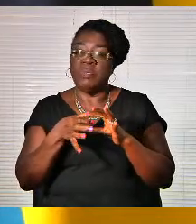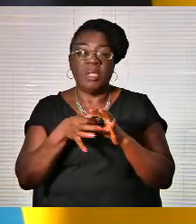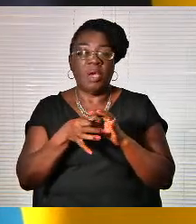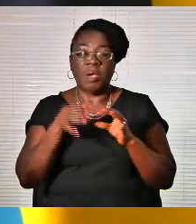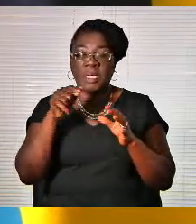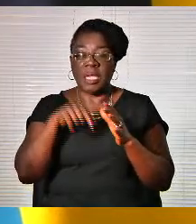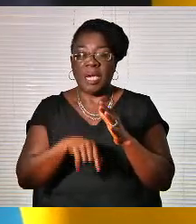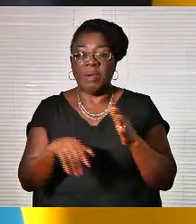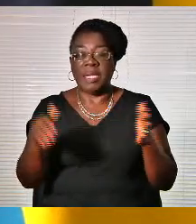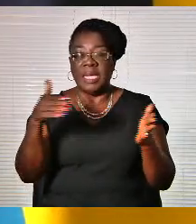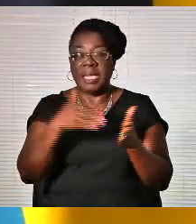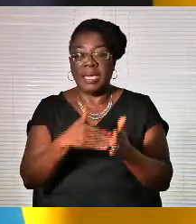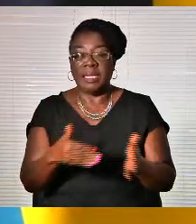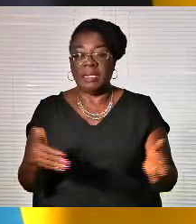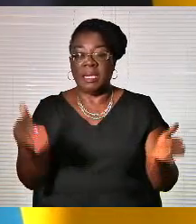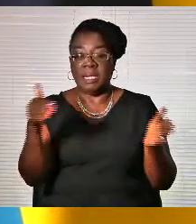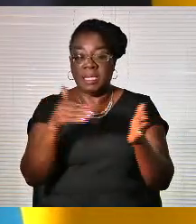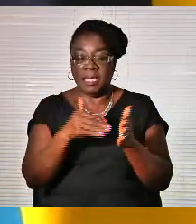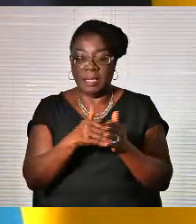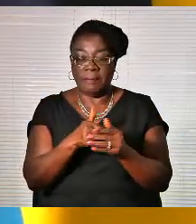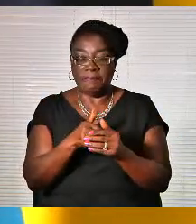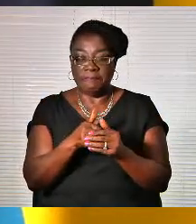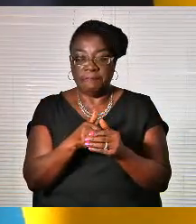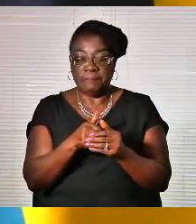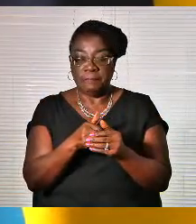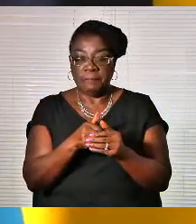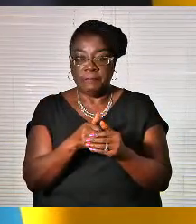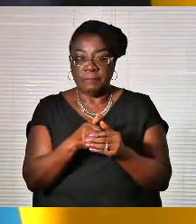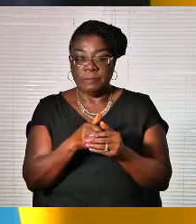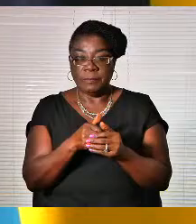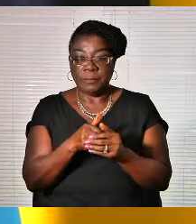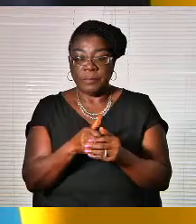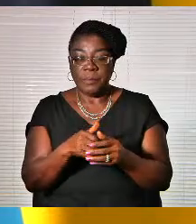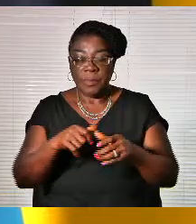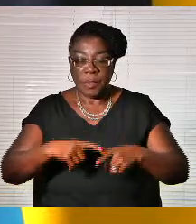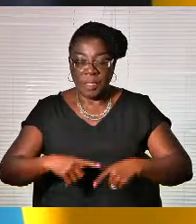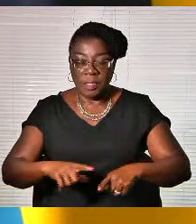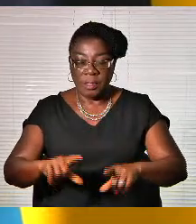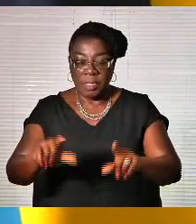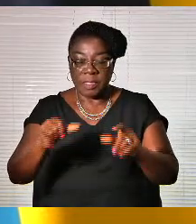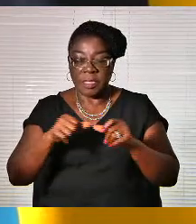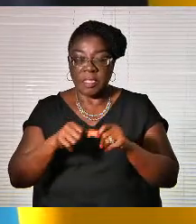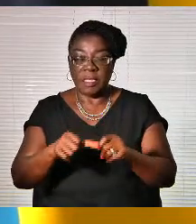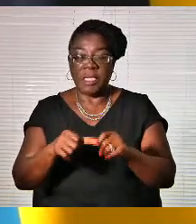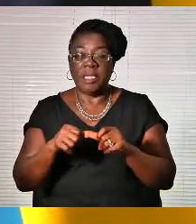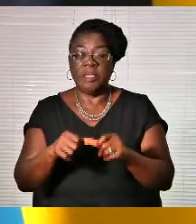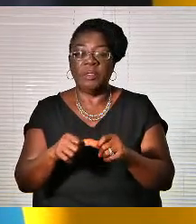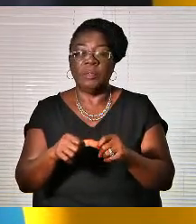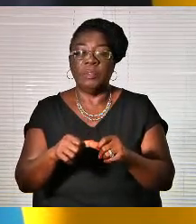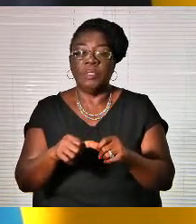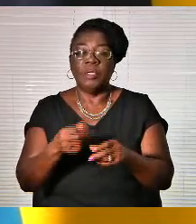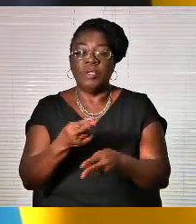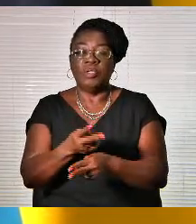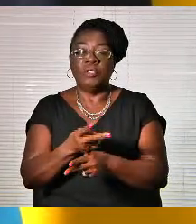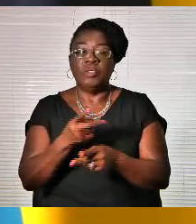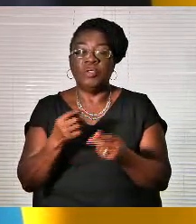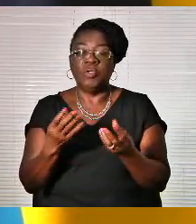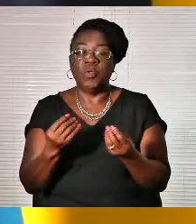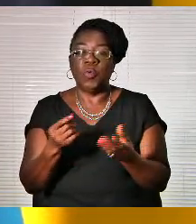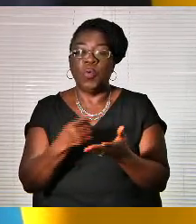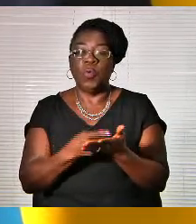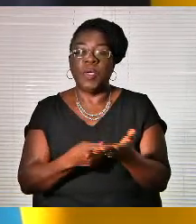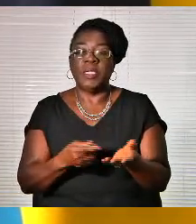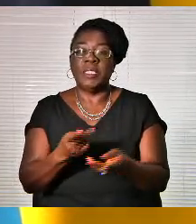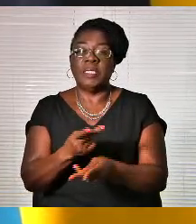won't have full lockdown, so let us continue to do what is required to keep each other safe as